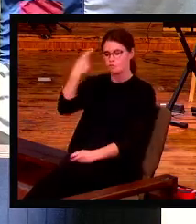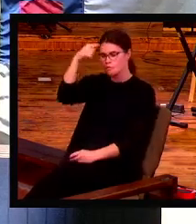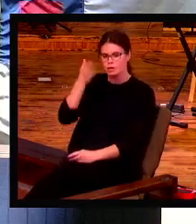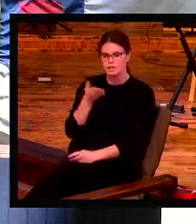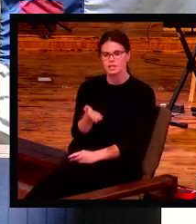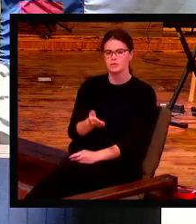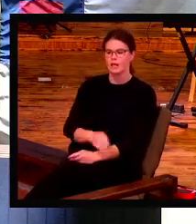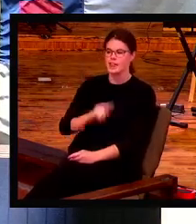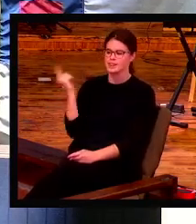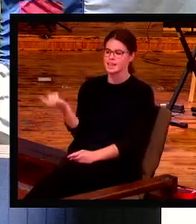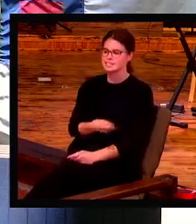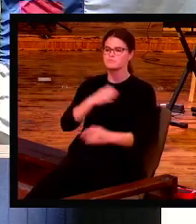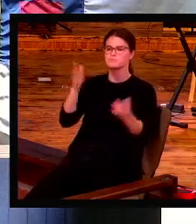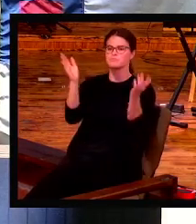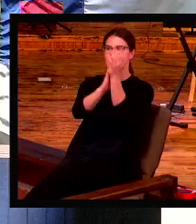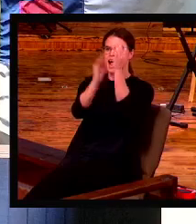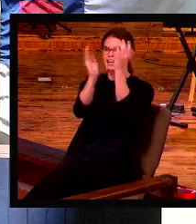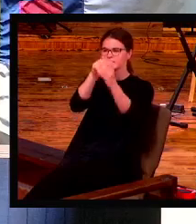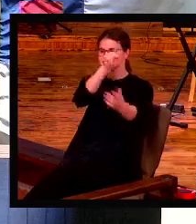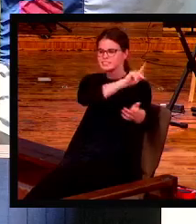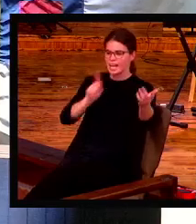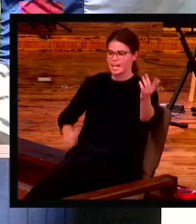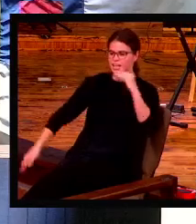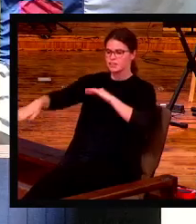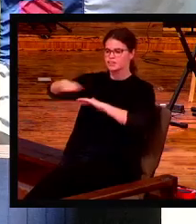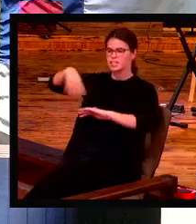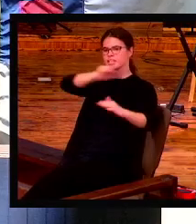Kings praise. Woo!